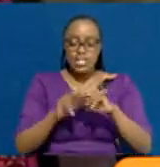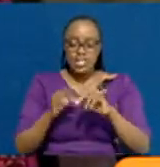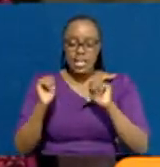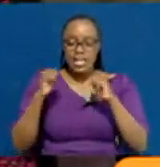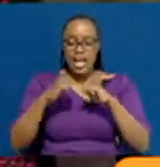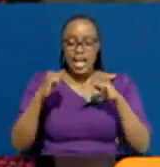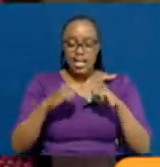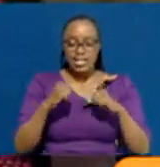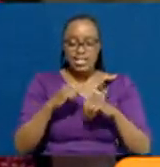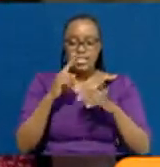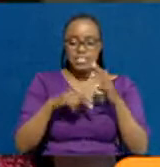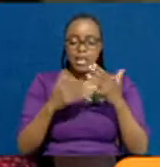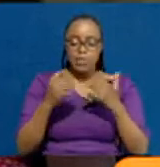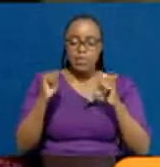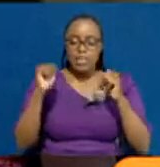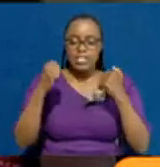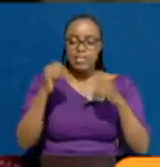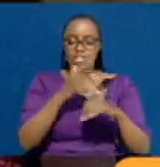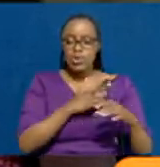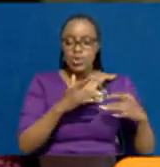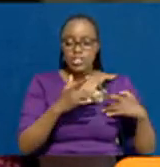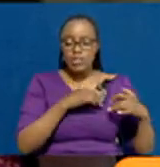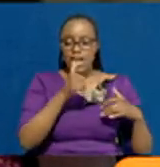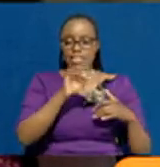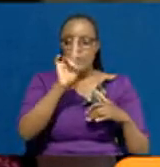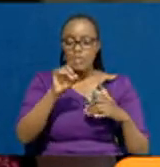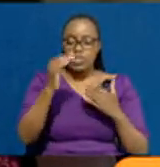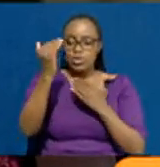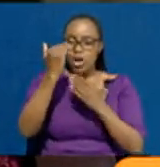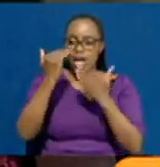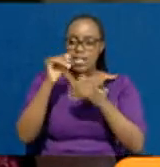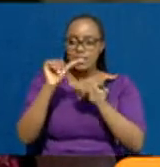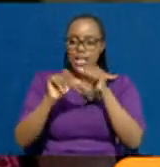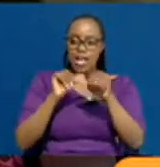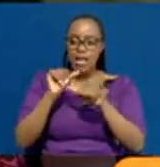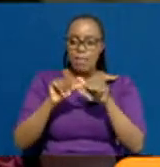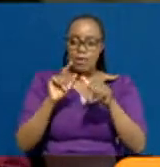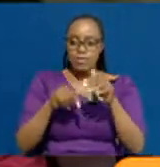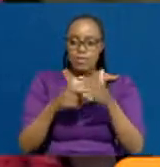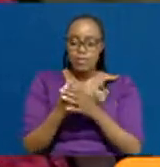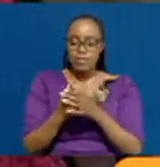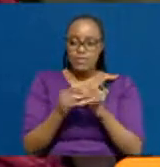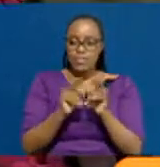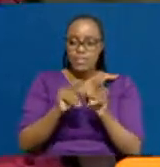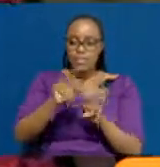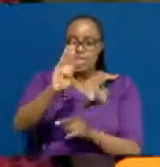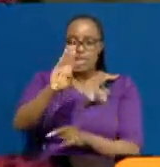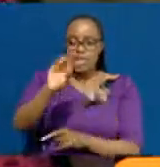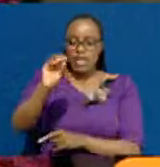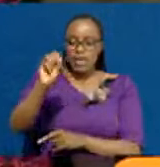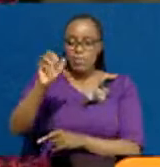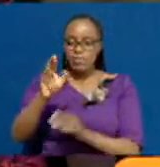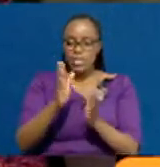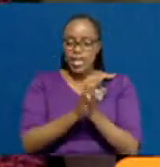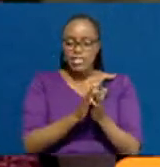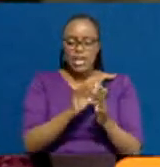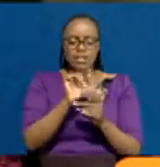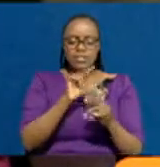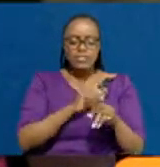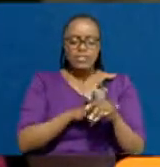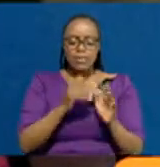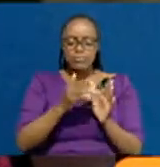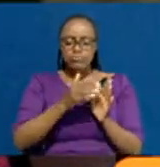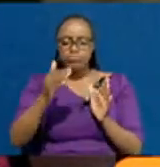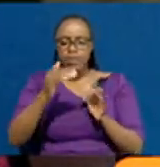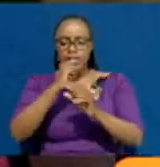of these safety concerns. The other question you've asked is around the booster, the booster and the intervals and duration of